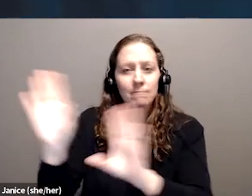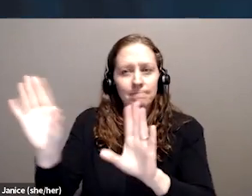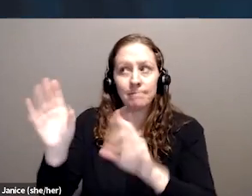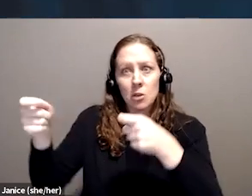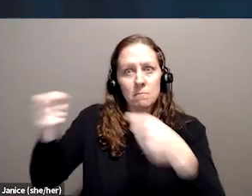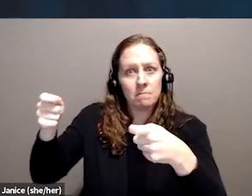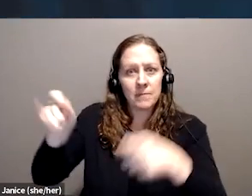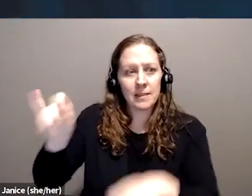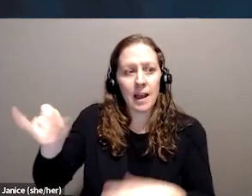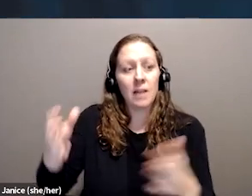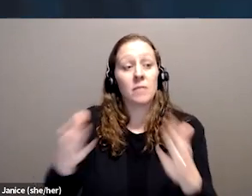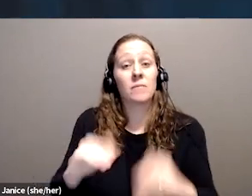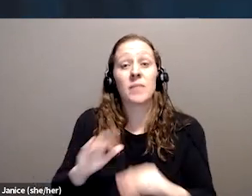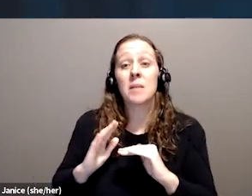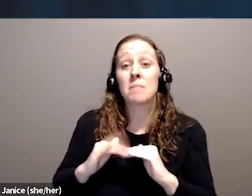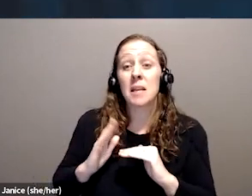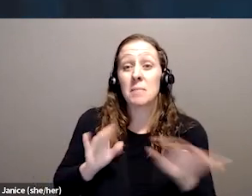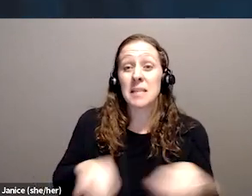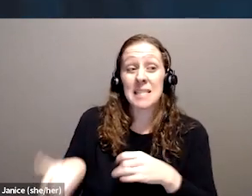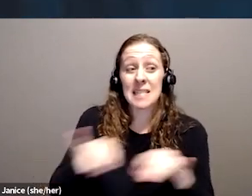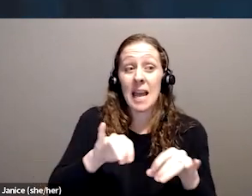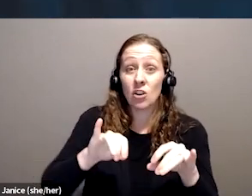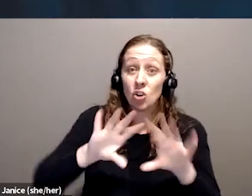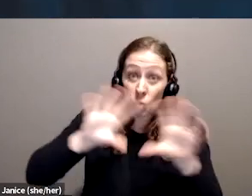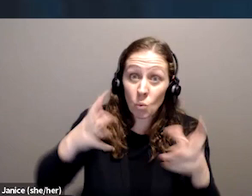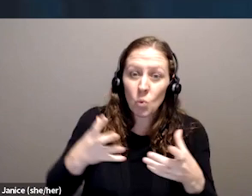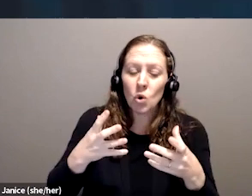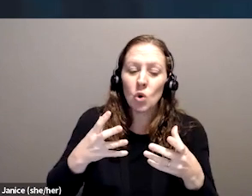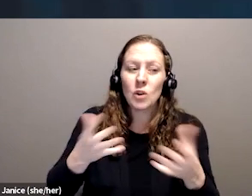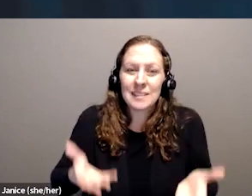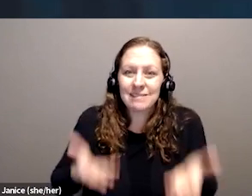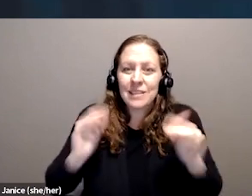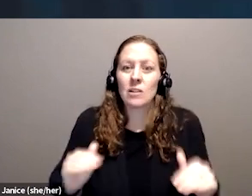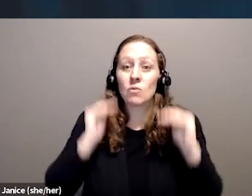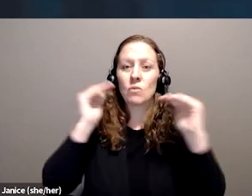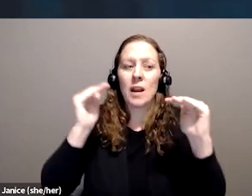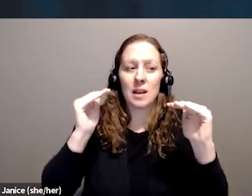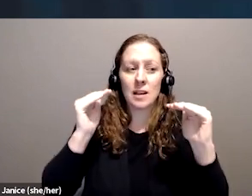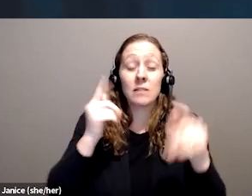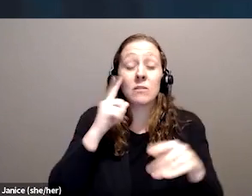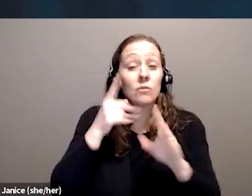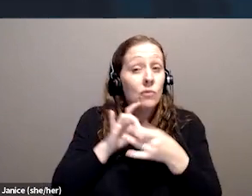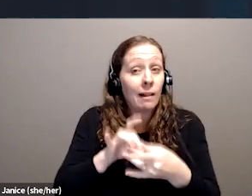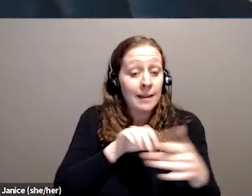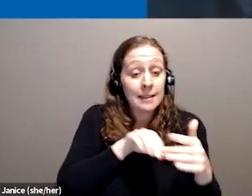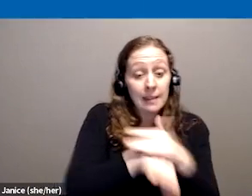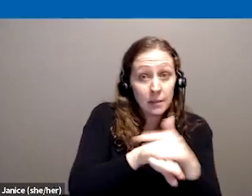Raise and enforce minimum standards around the world on accessibility and worker rights.